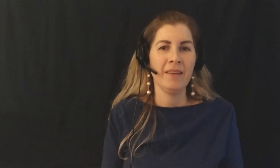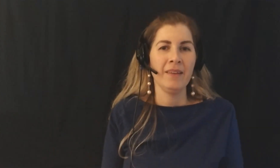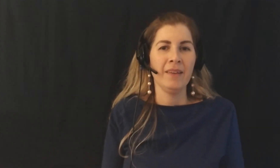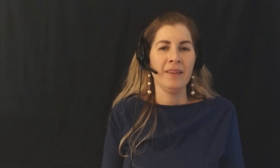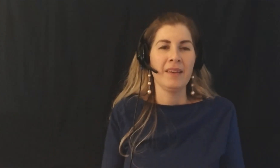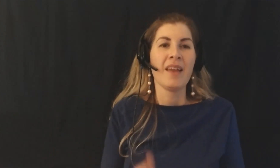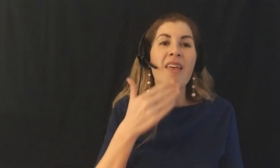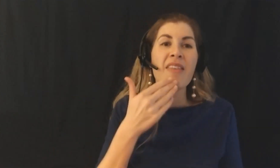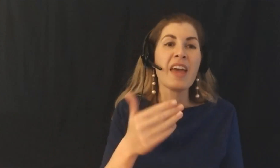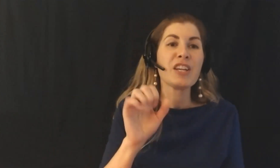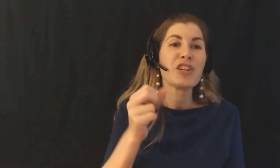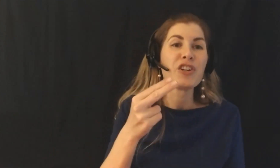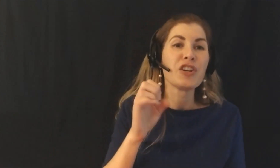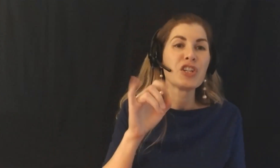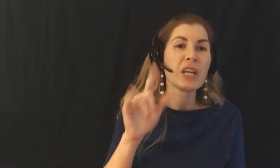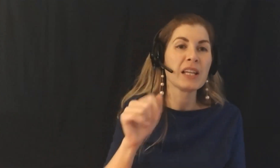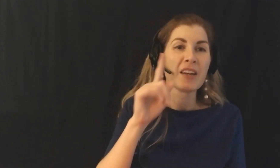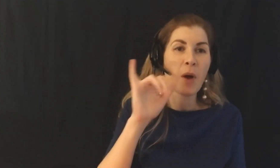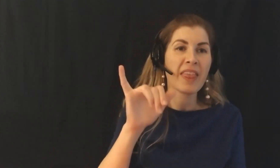Thank you, Sheila, for that suggestion.